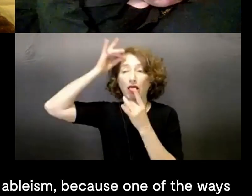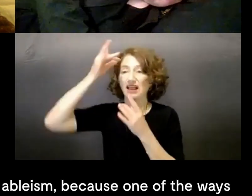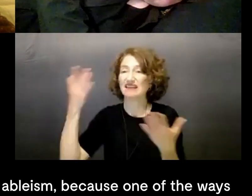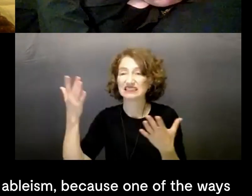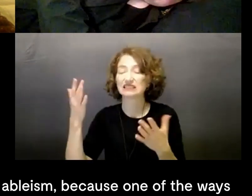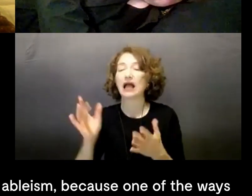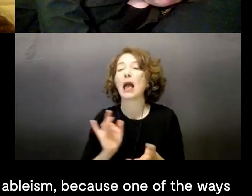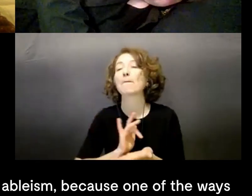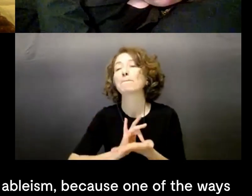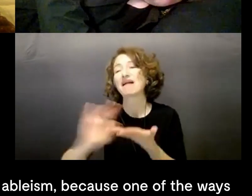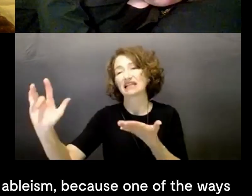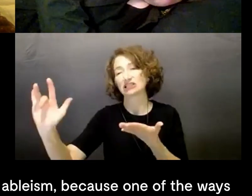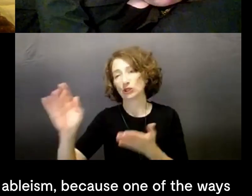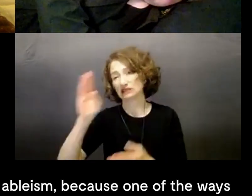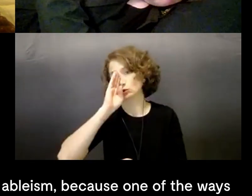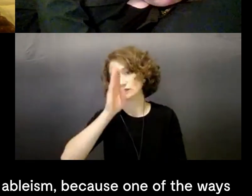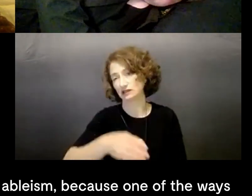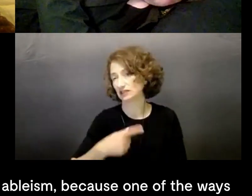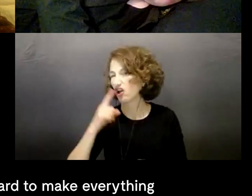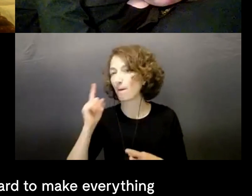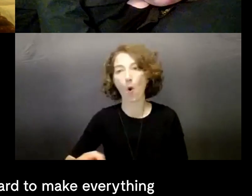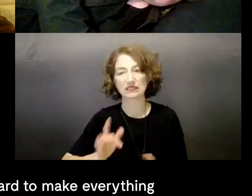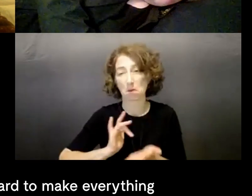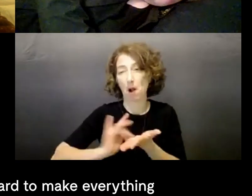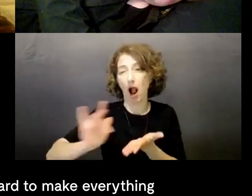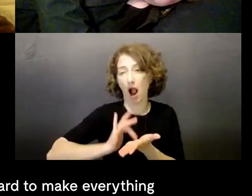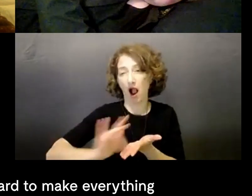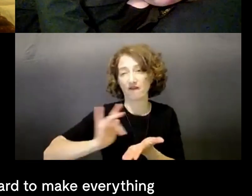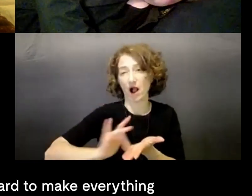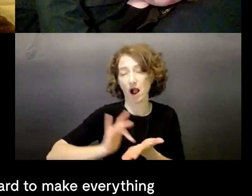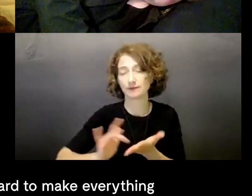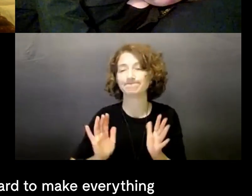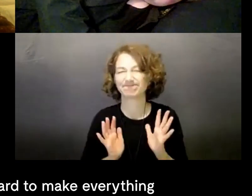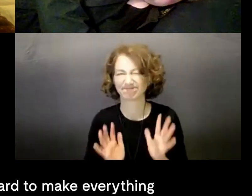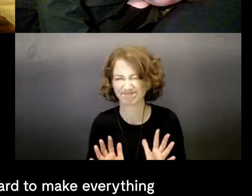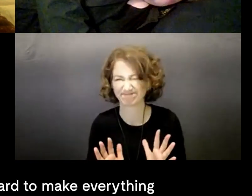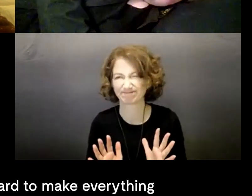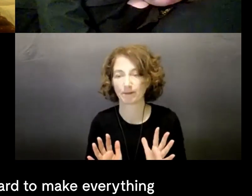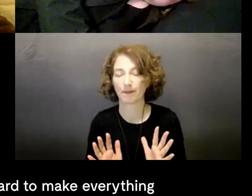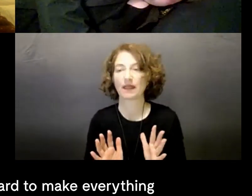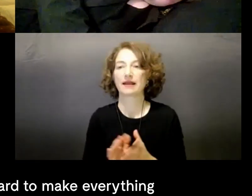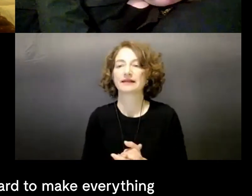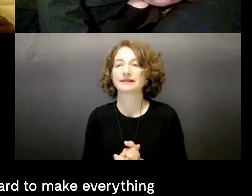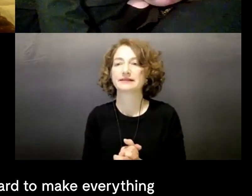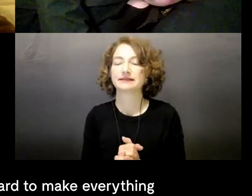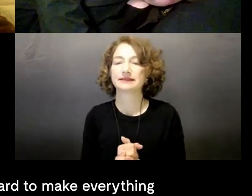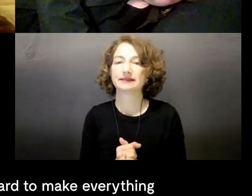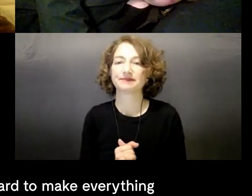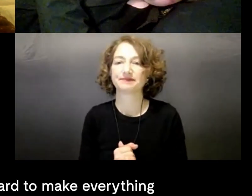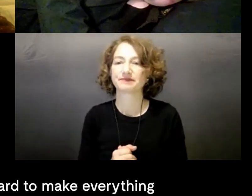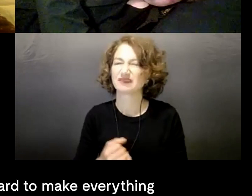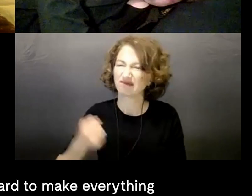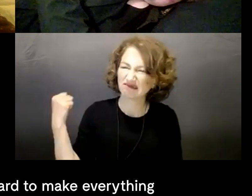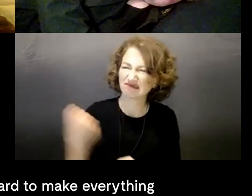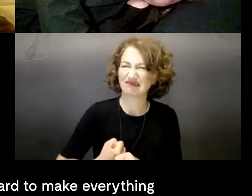able to survive in this profession is by working so hard